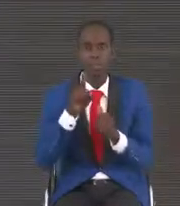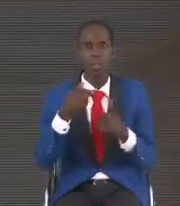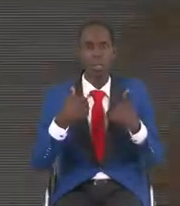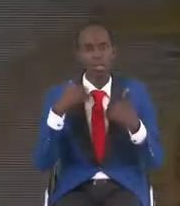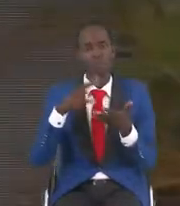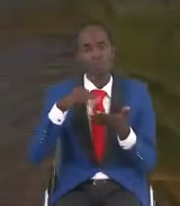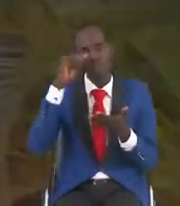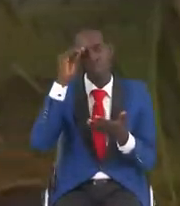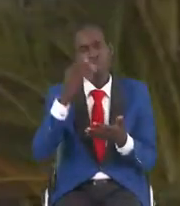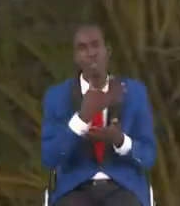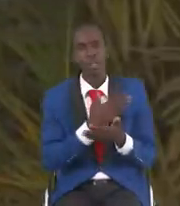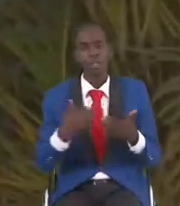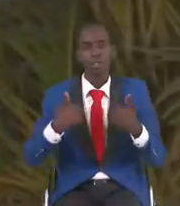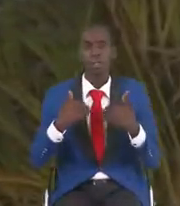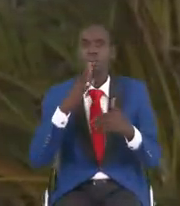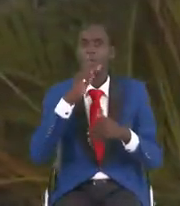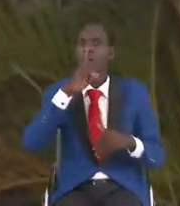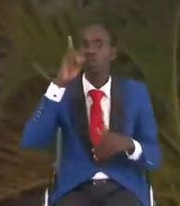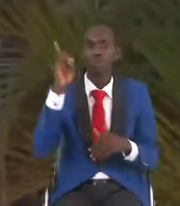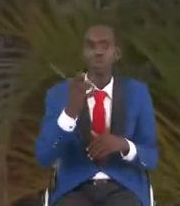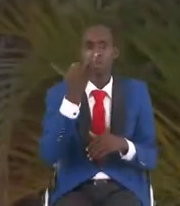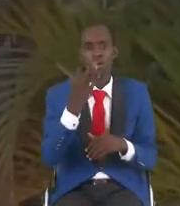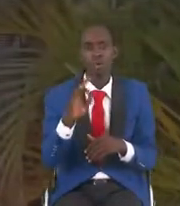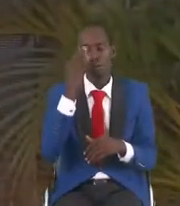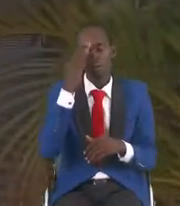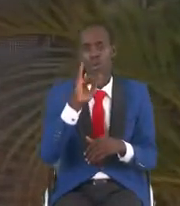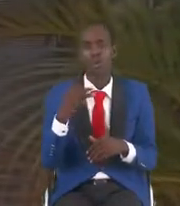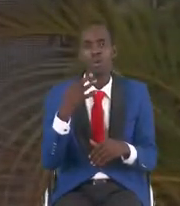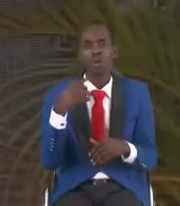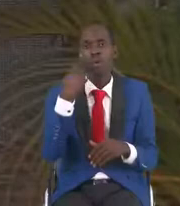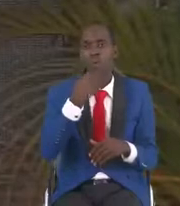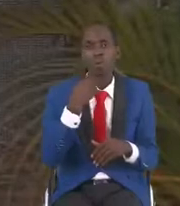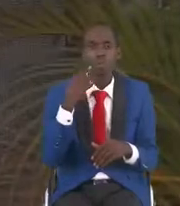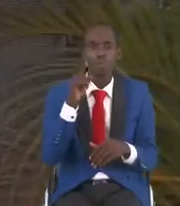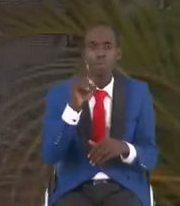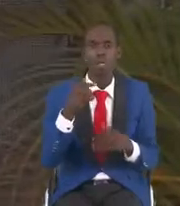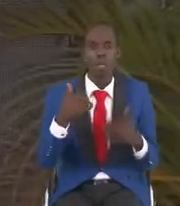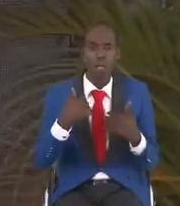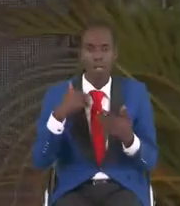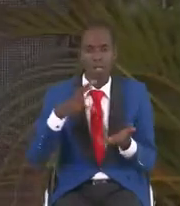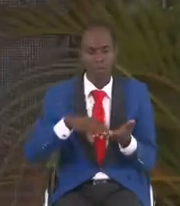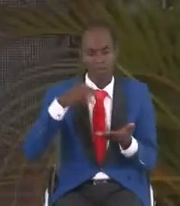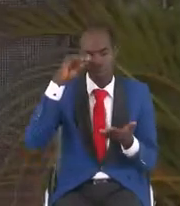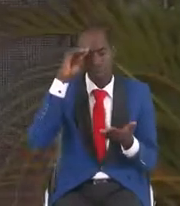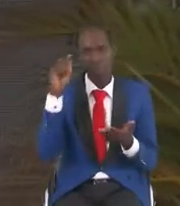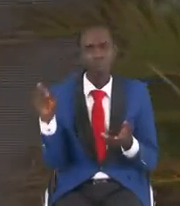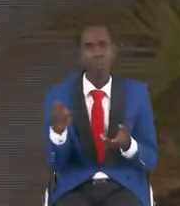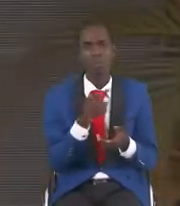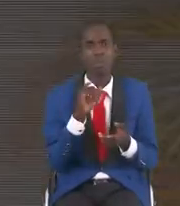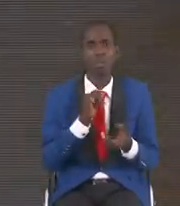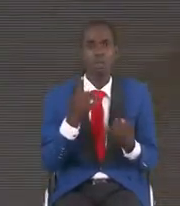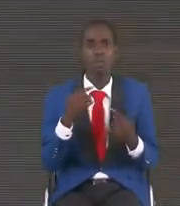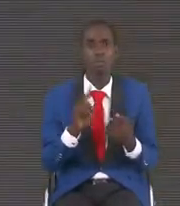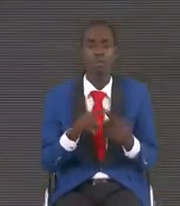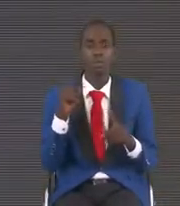and hast been assured of, knowing of whom thou hast learned them. I come to point number